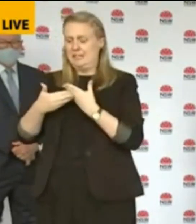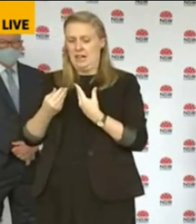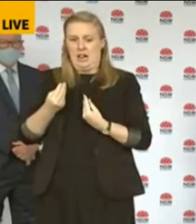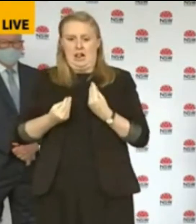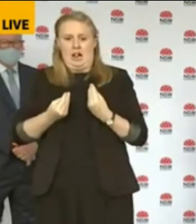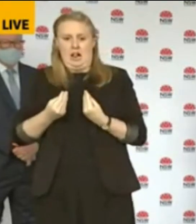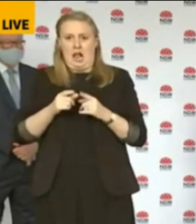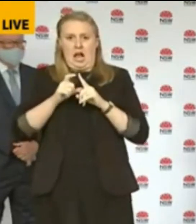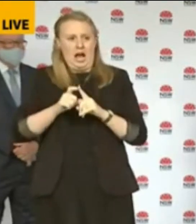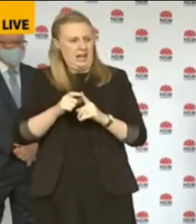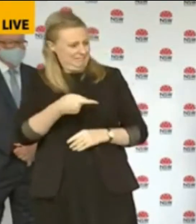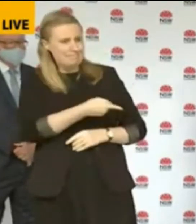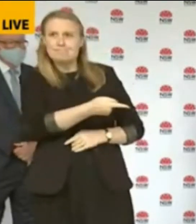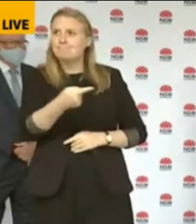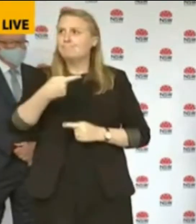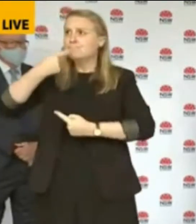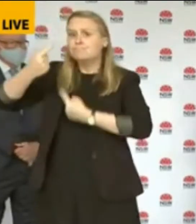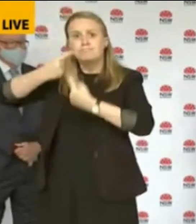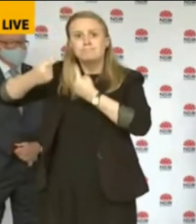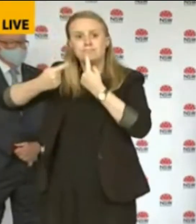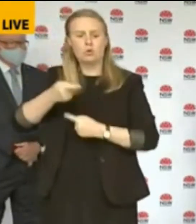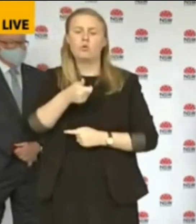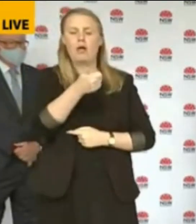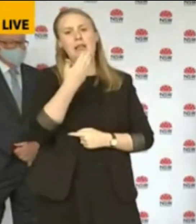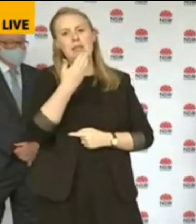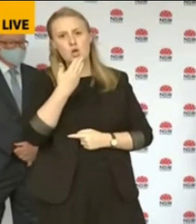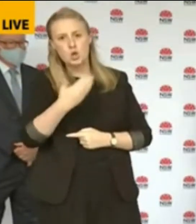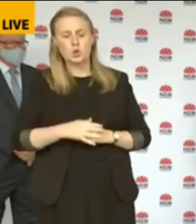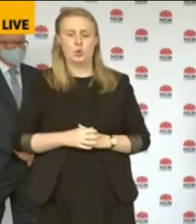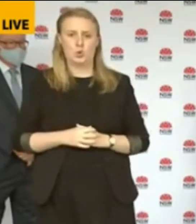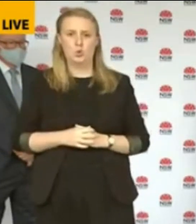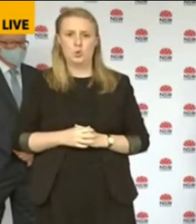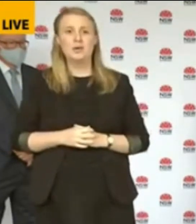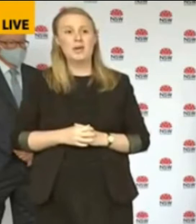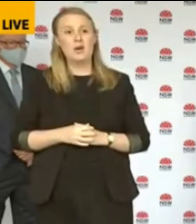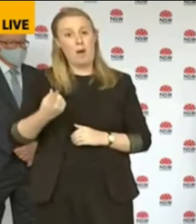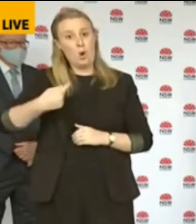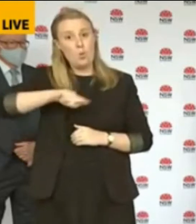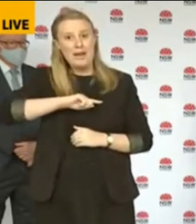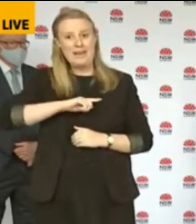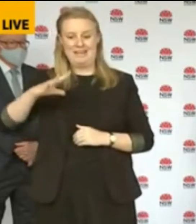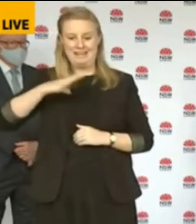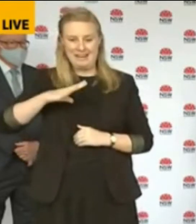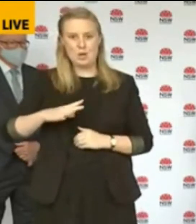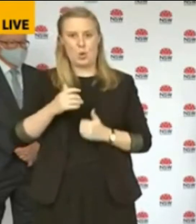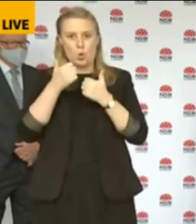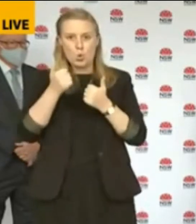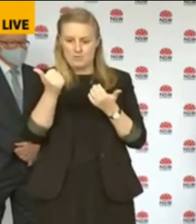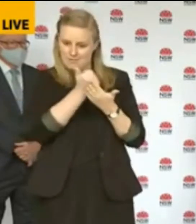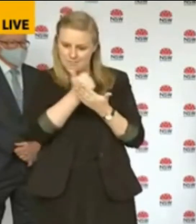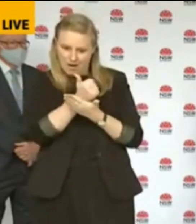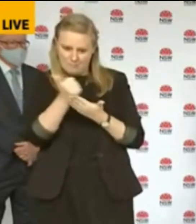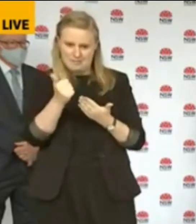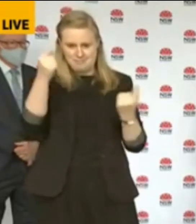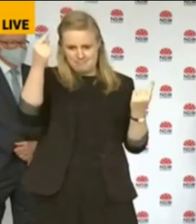eliminate the pandemic in a way. But the only way we have confidence in our decision-making is through that data. And as you can see